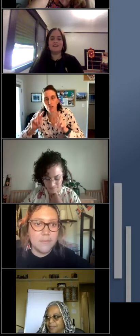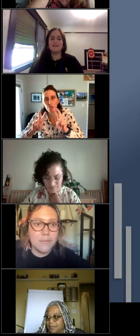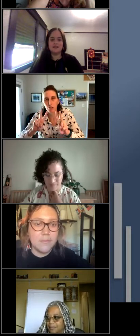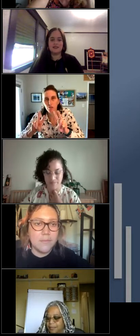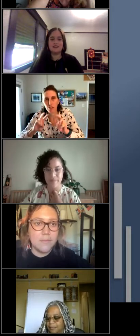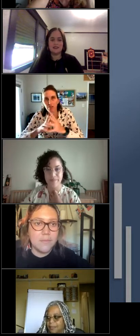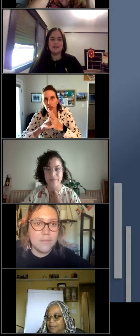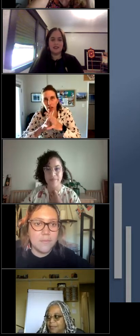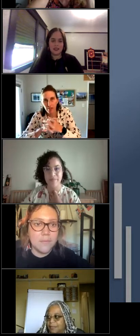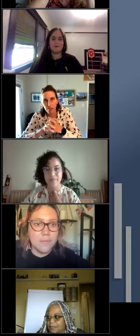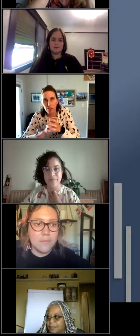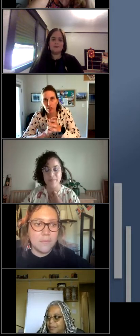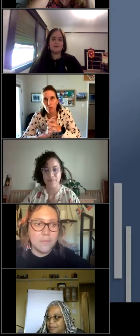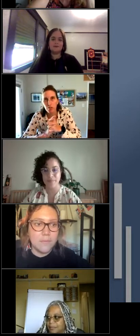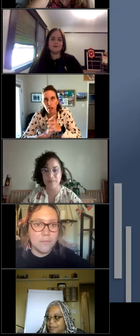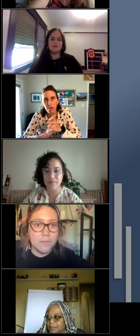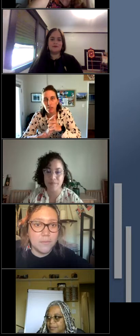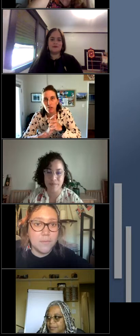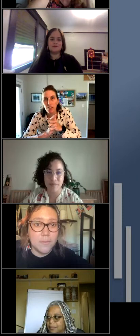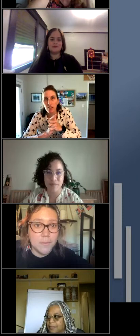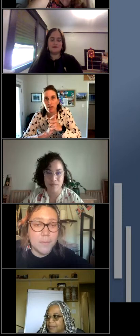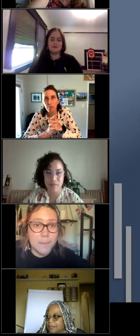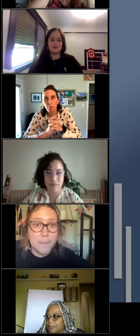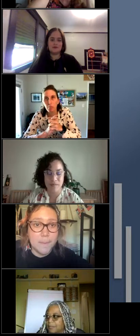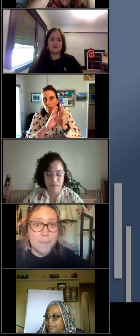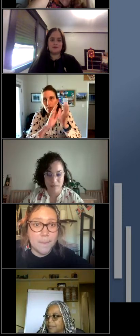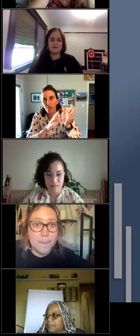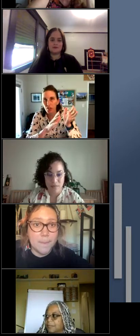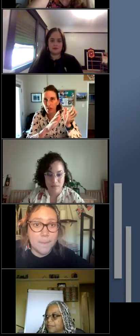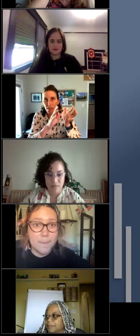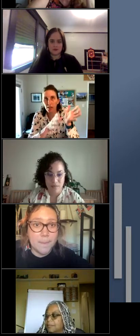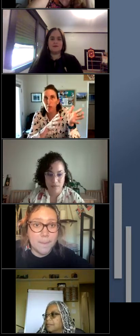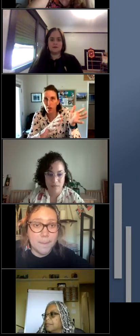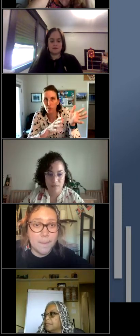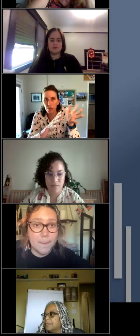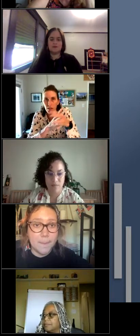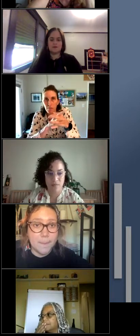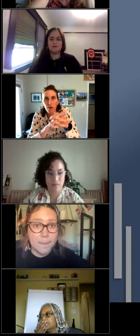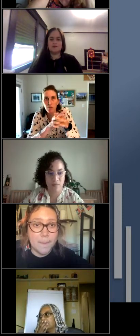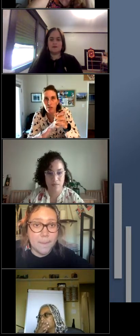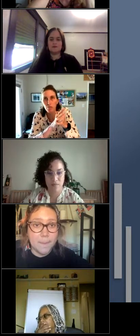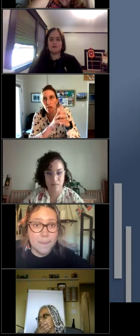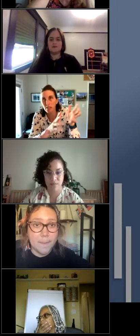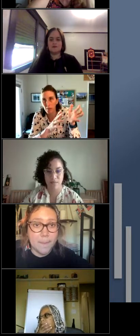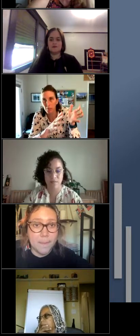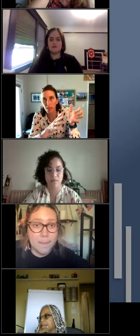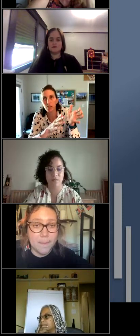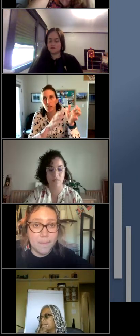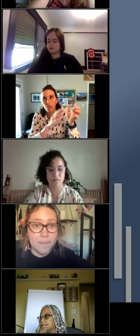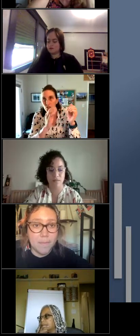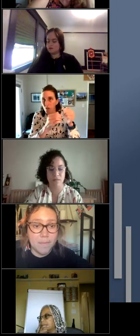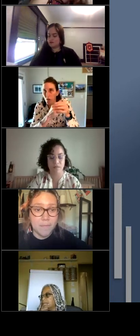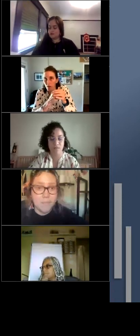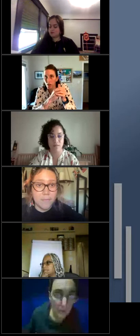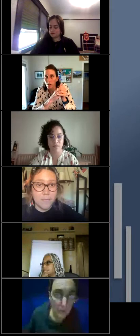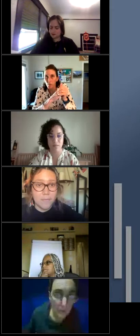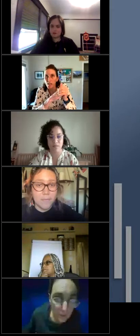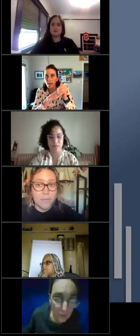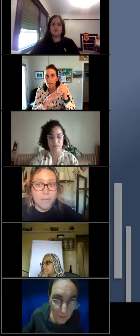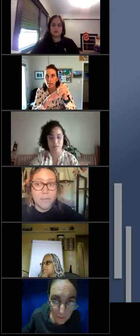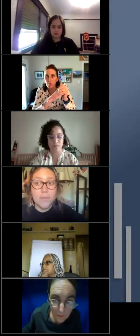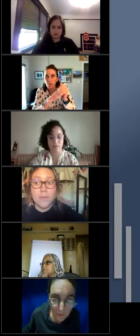were two different efforts that we were talking about, so I think that's important. The first thing that Amar was talking about was our RAISE application to do